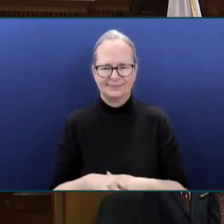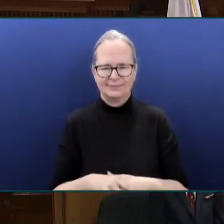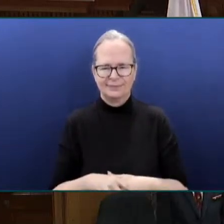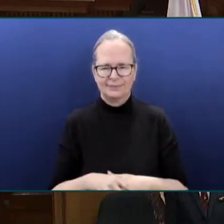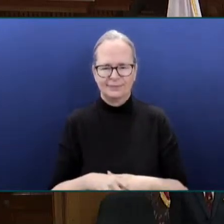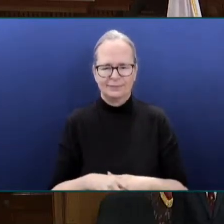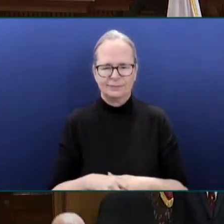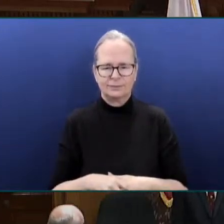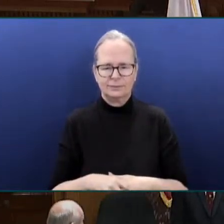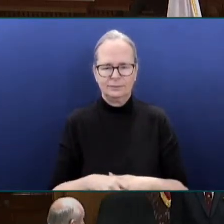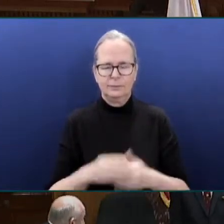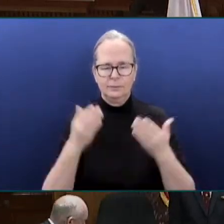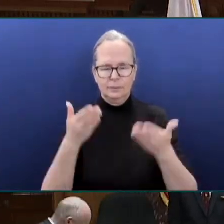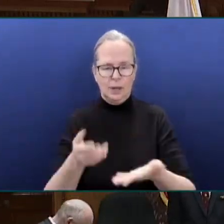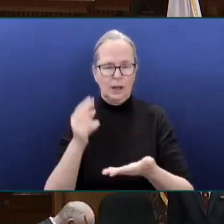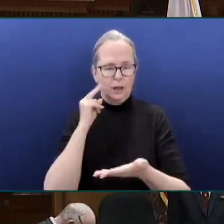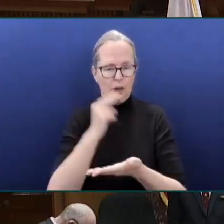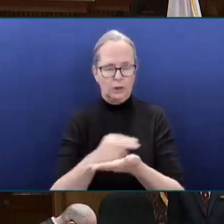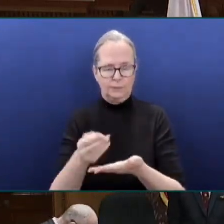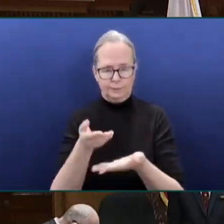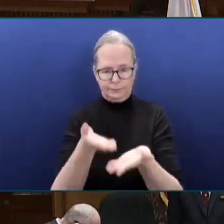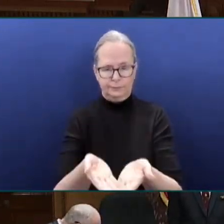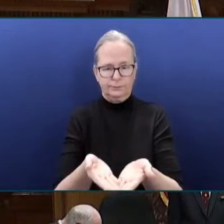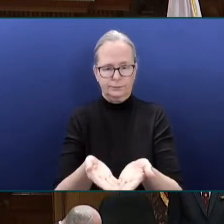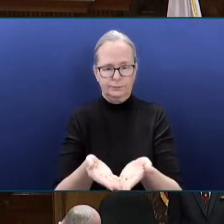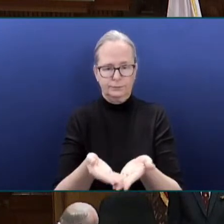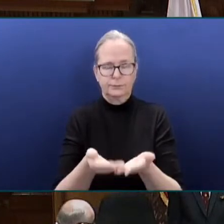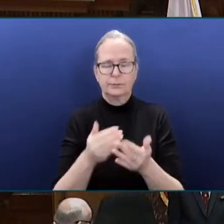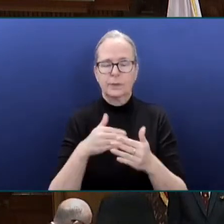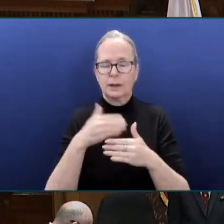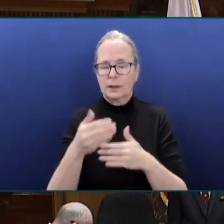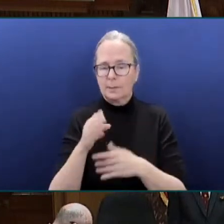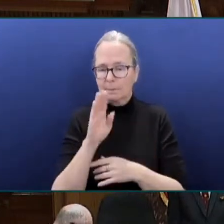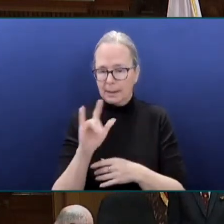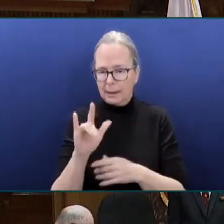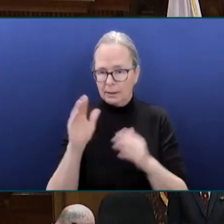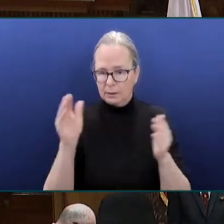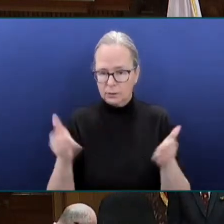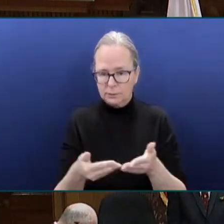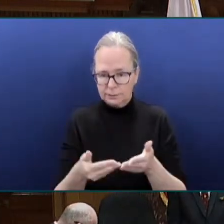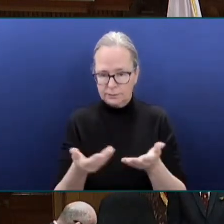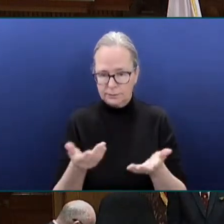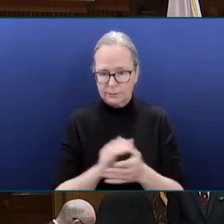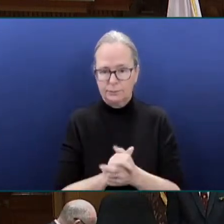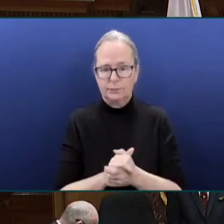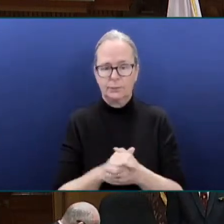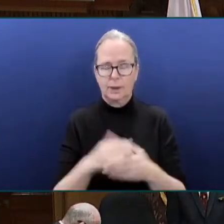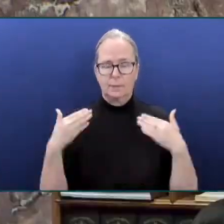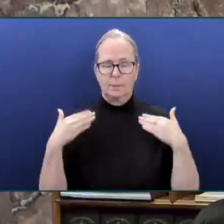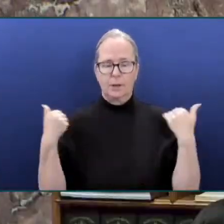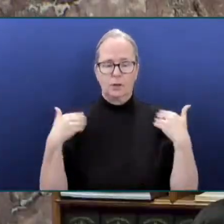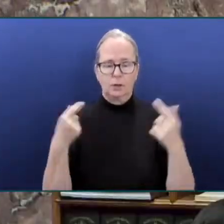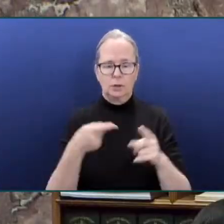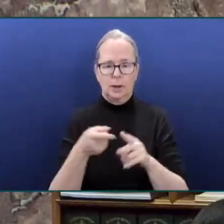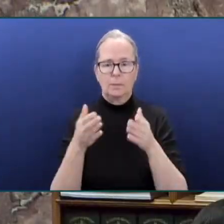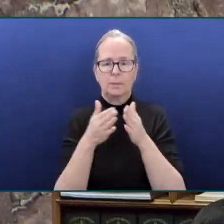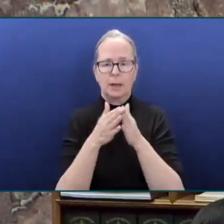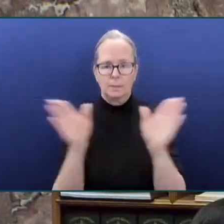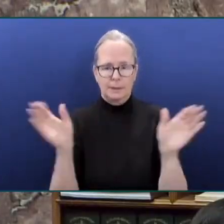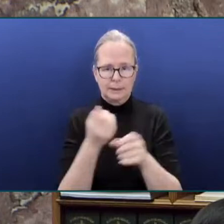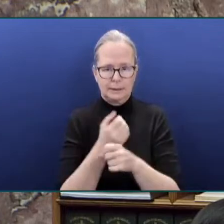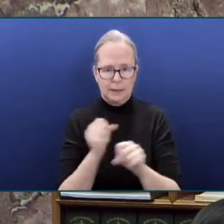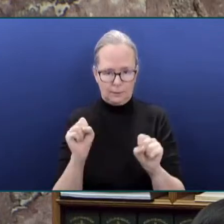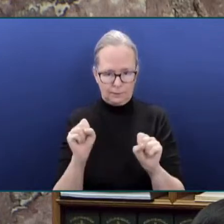Introduction of bills. Minister of Public Safety and Solicitor General. Thank you, Honourable Speaker. I have the honour to present a message from Her Honour